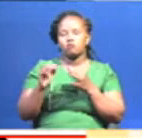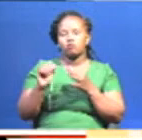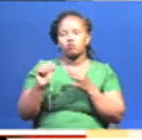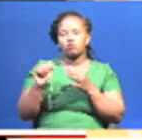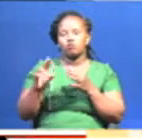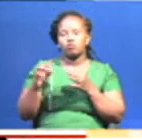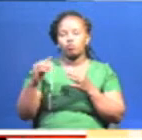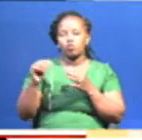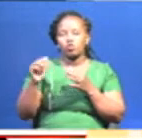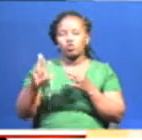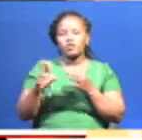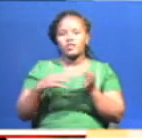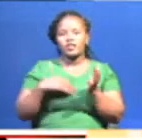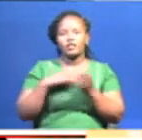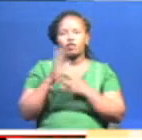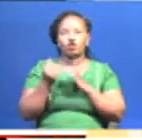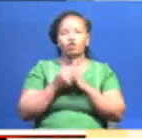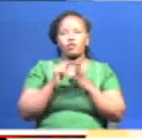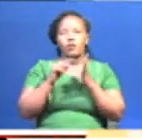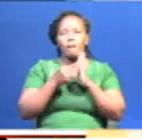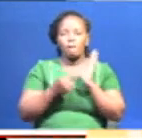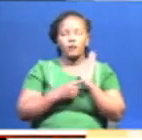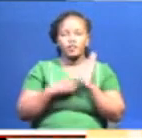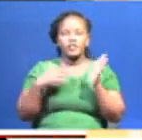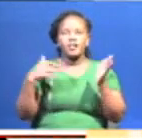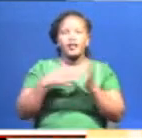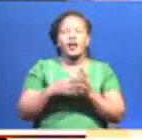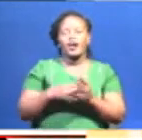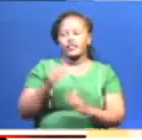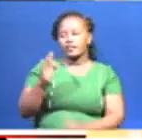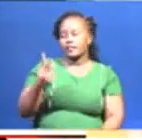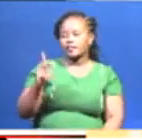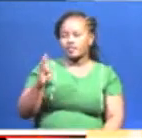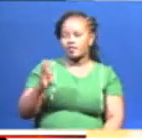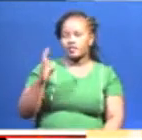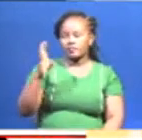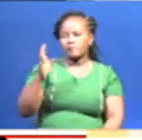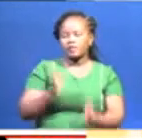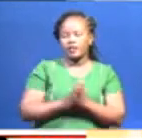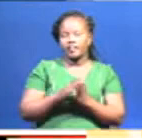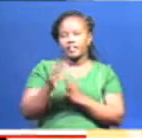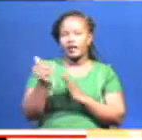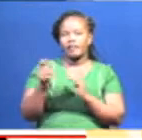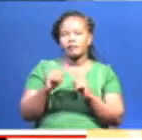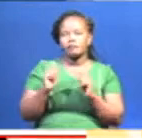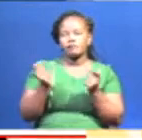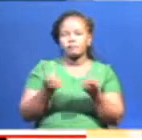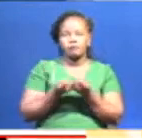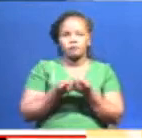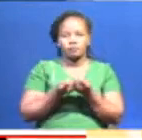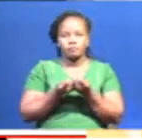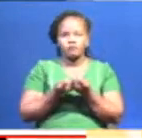points in their matches against Talanta, KCB and Posta Rangers respectively.